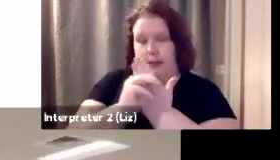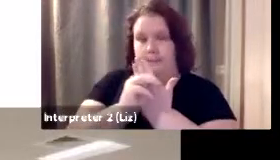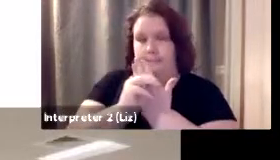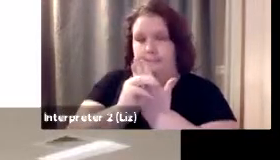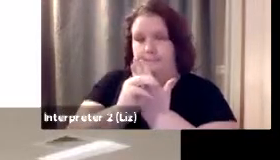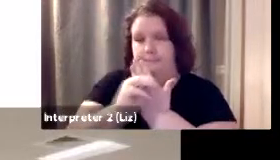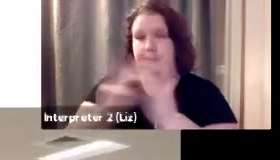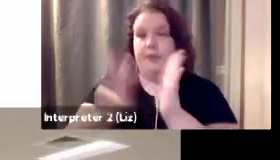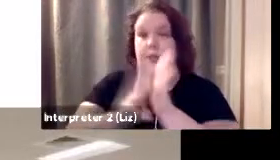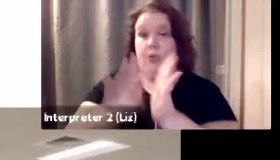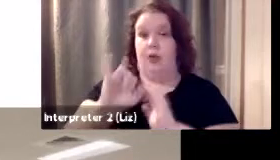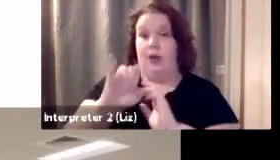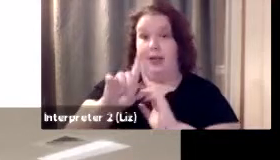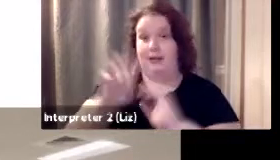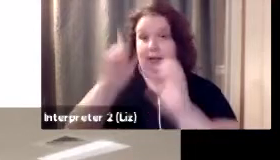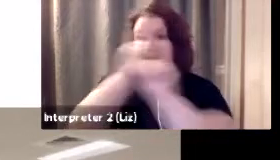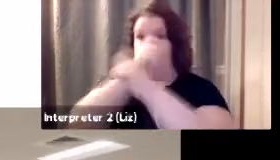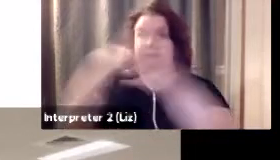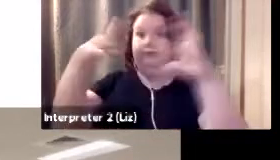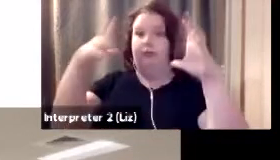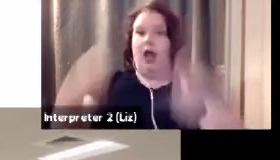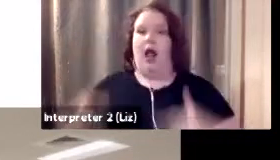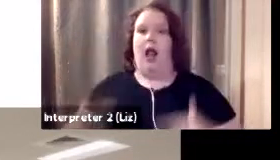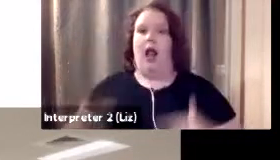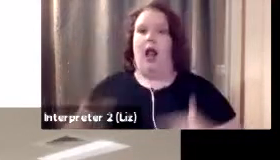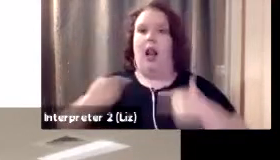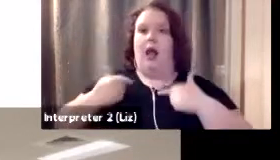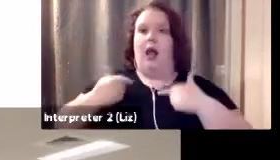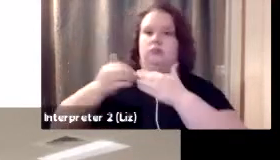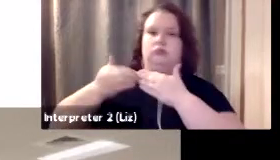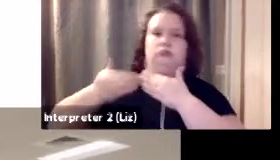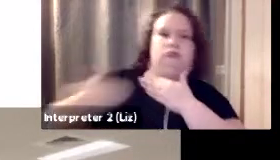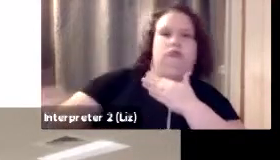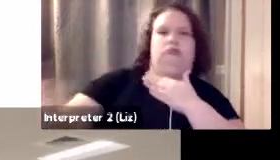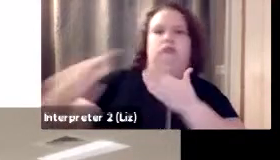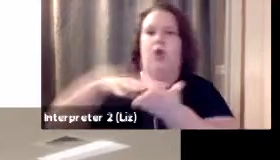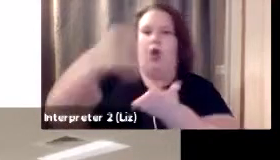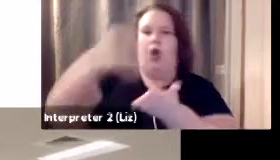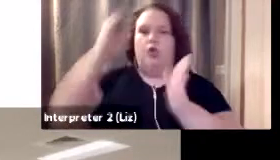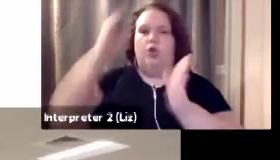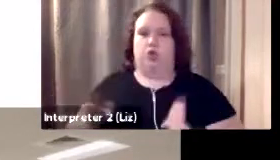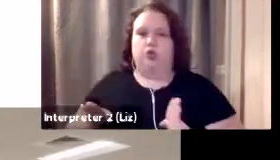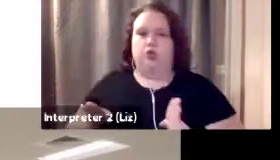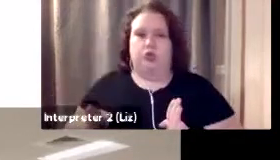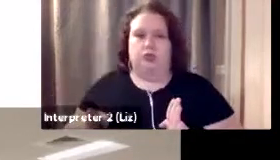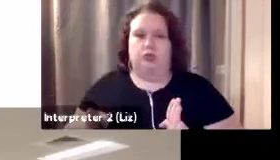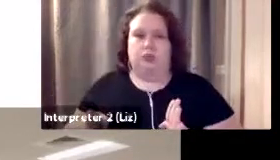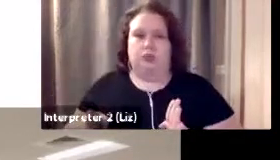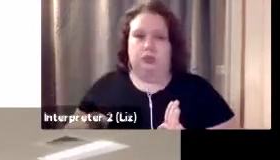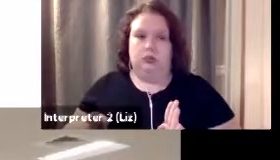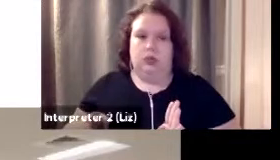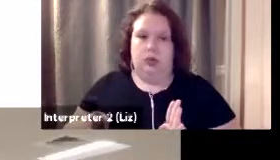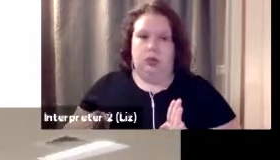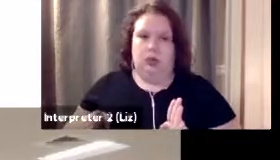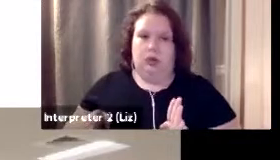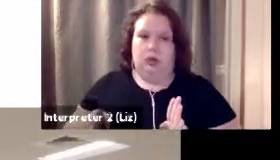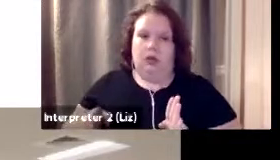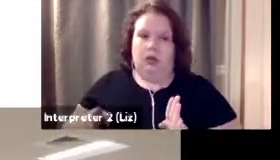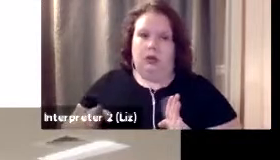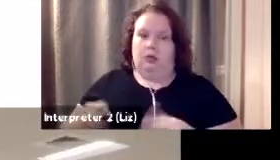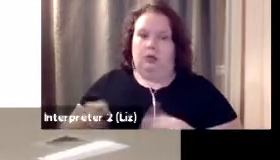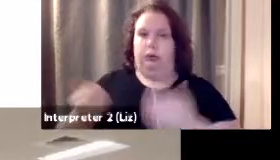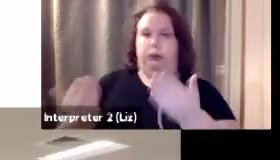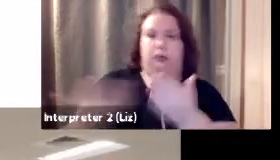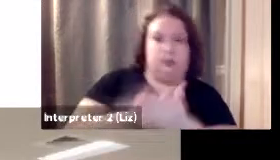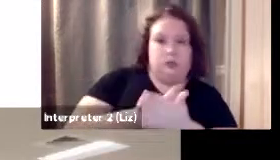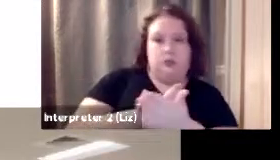learners. And so the, the goal that we're keeping in mind, every time we're talking about potentially new or renovated or improved